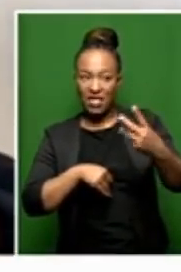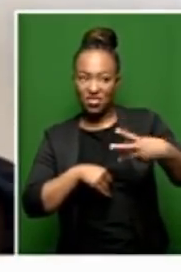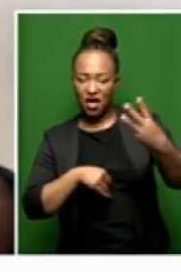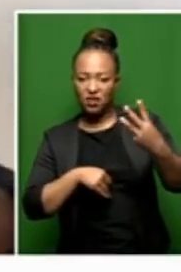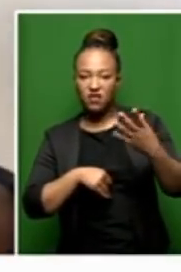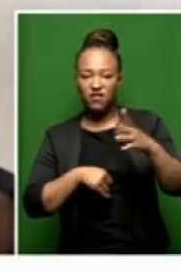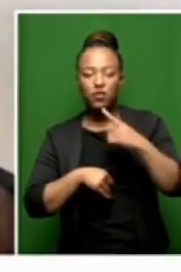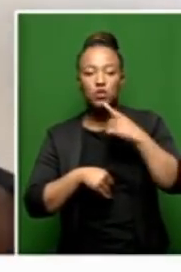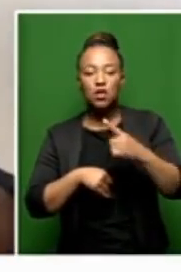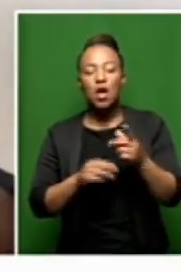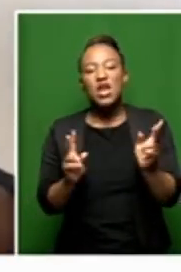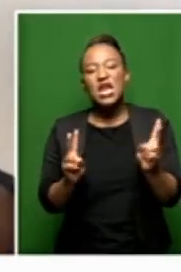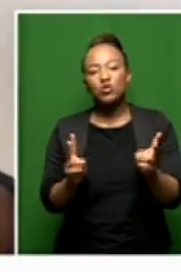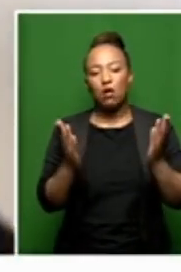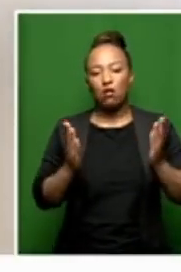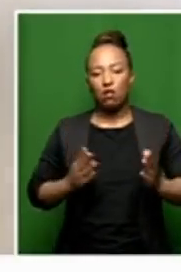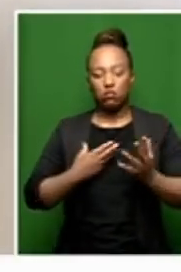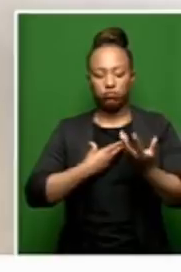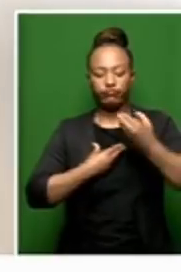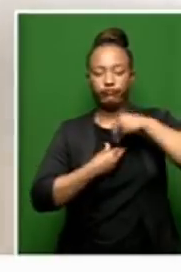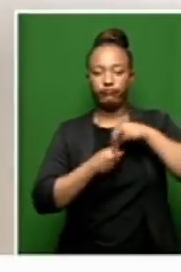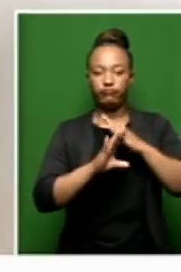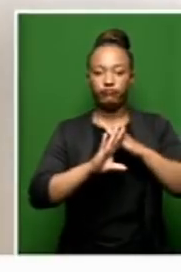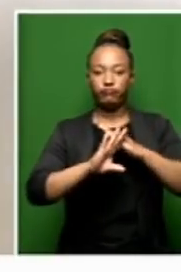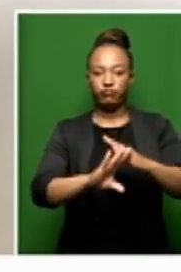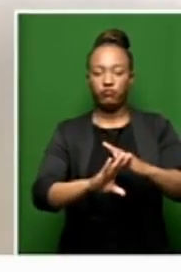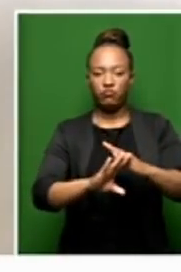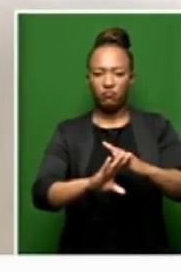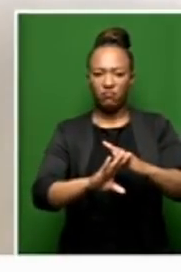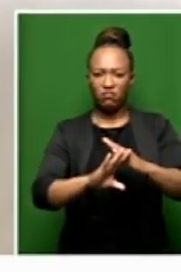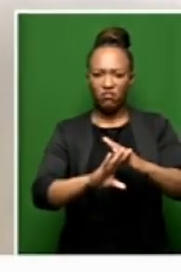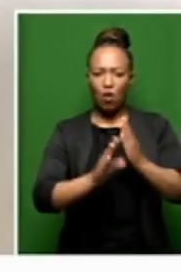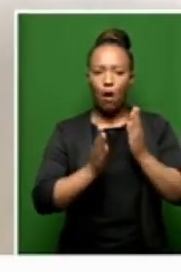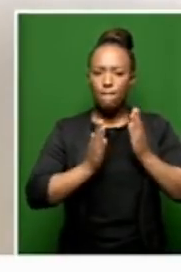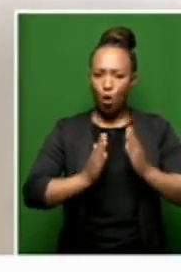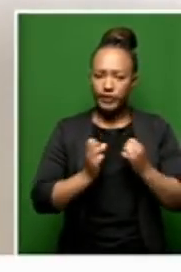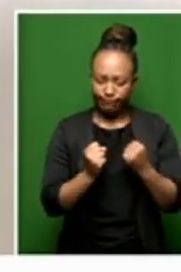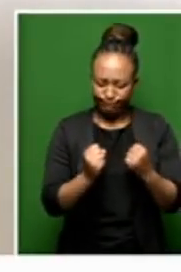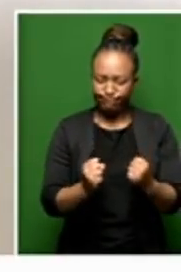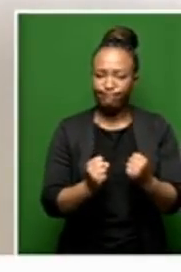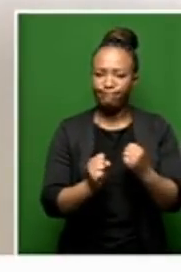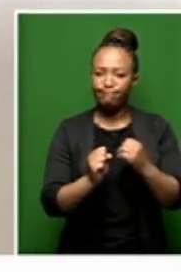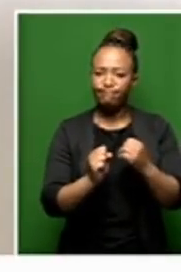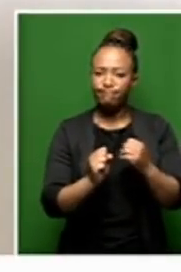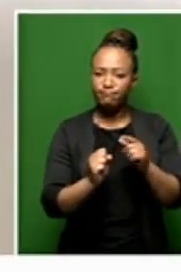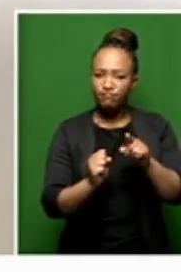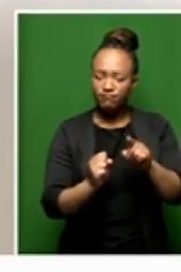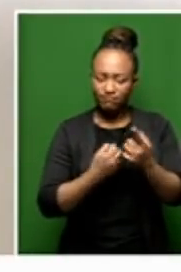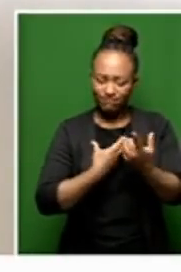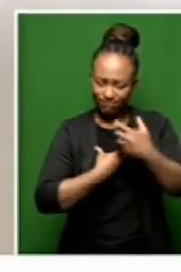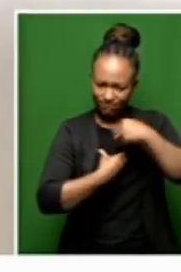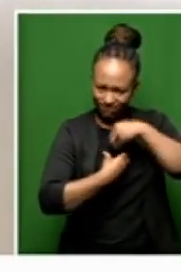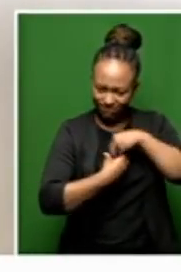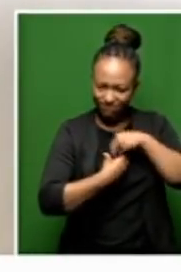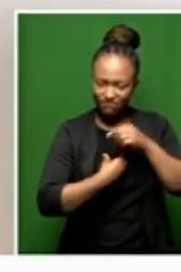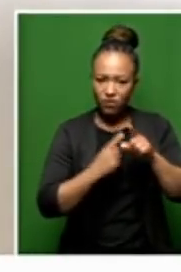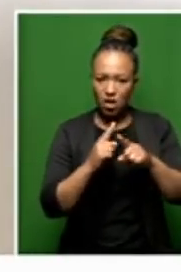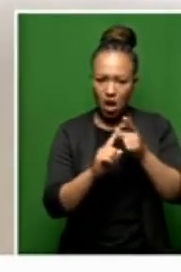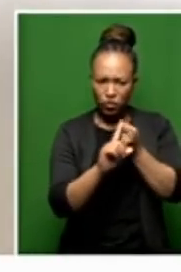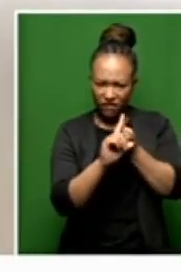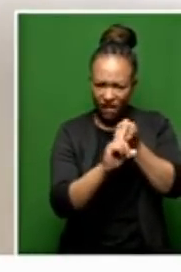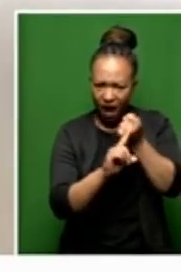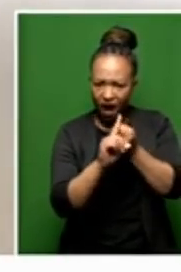a natural immunity. And that's holding its camp somewhere down the line, that they are